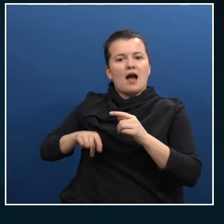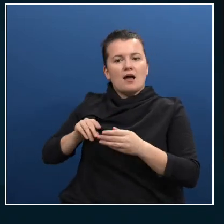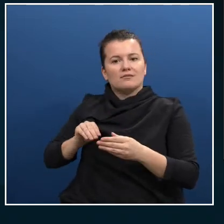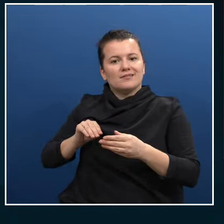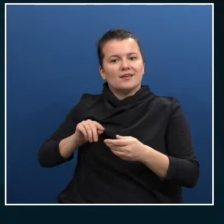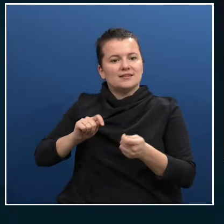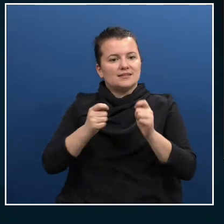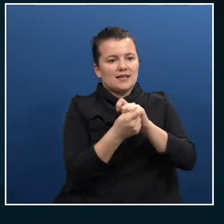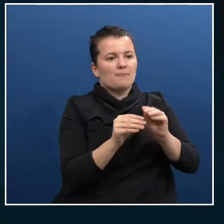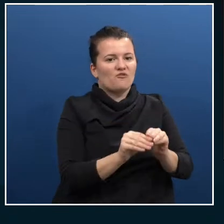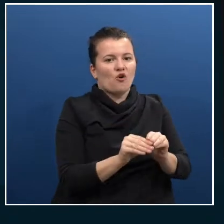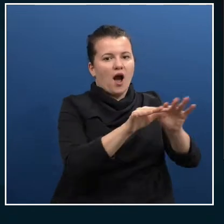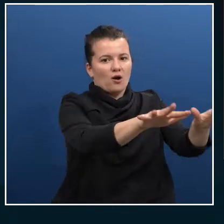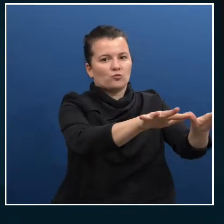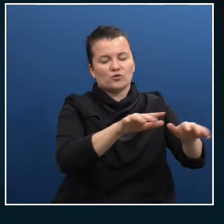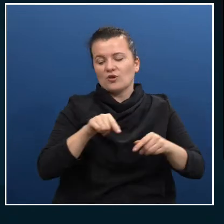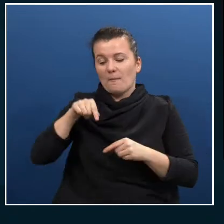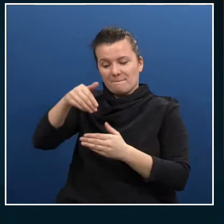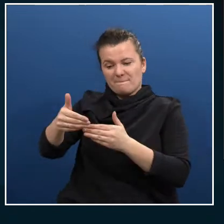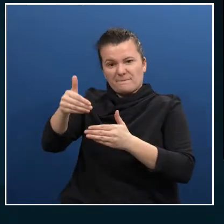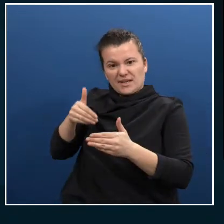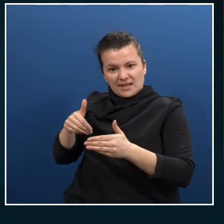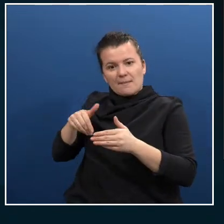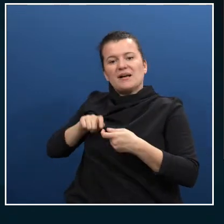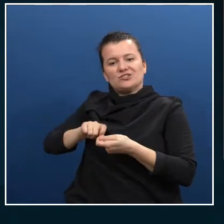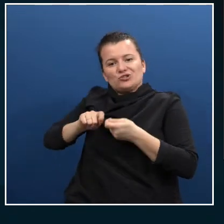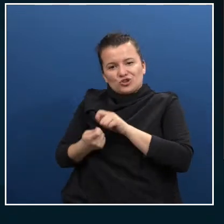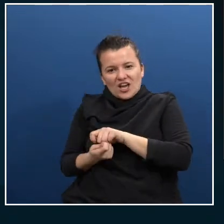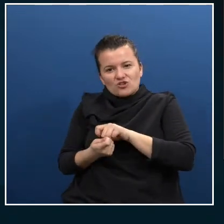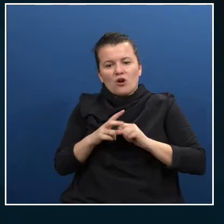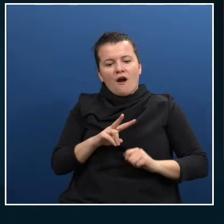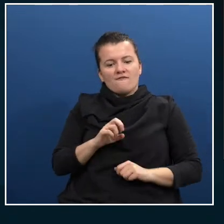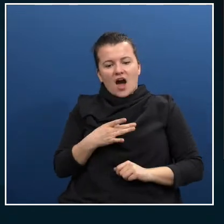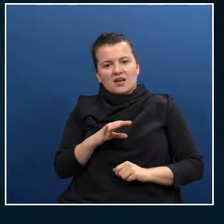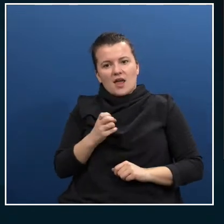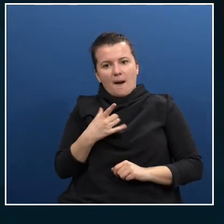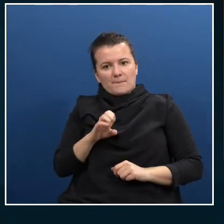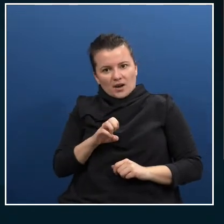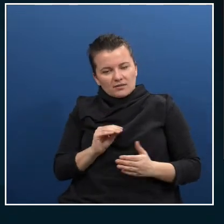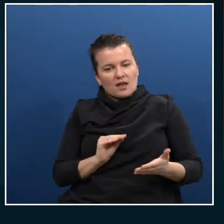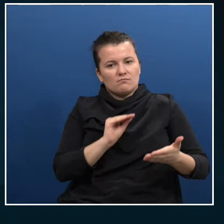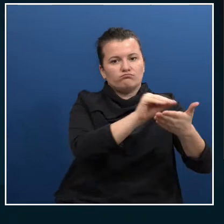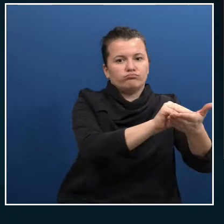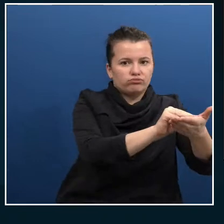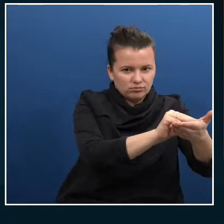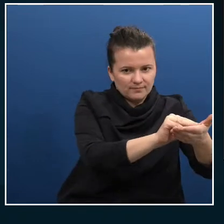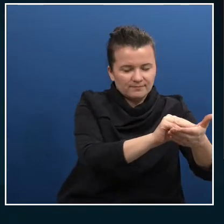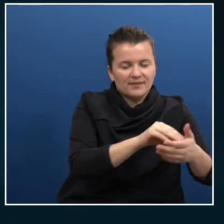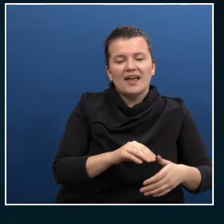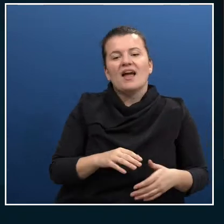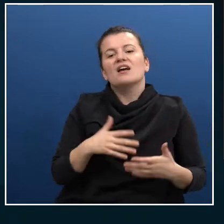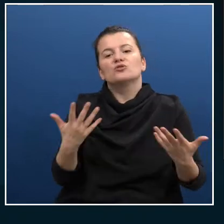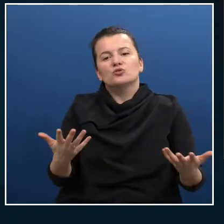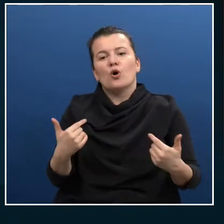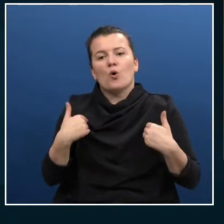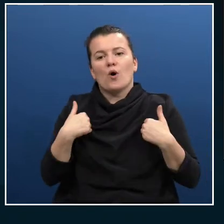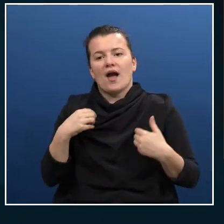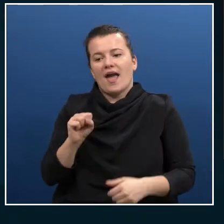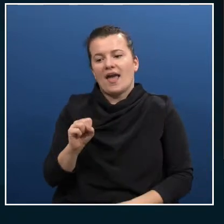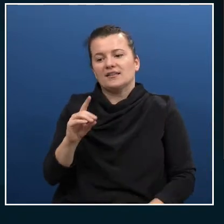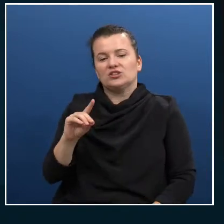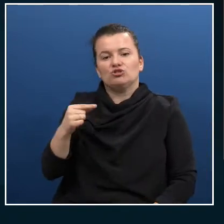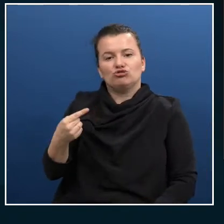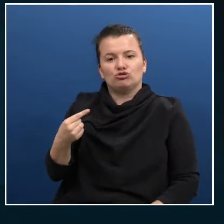that. What you saw in the demo is that for the STG, Freek also said STG out when he